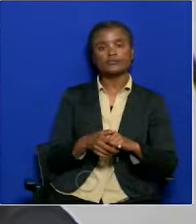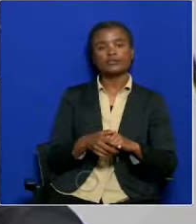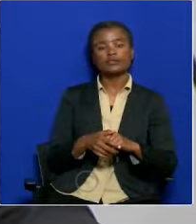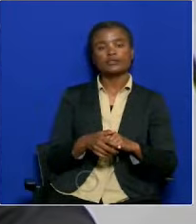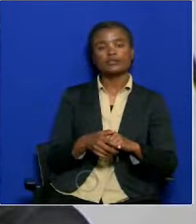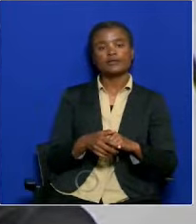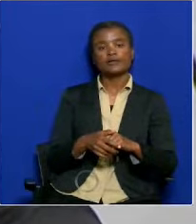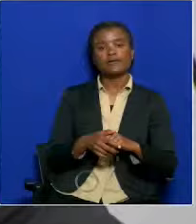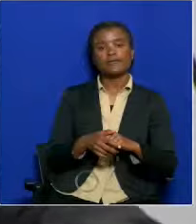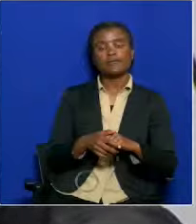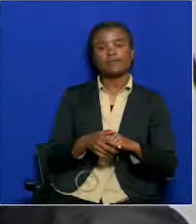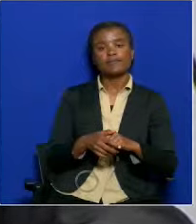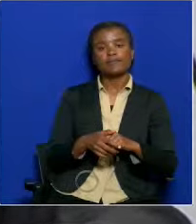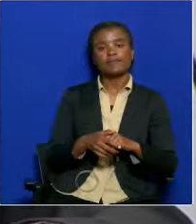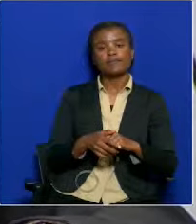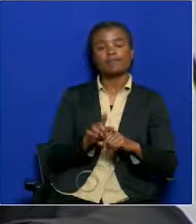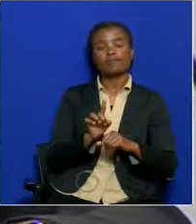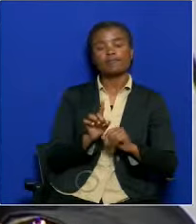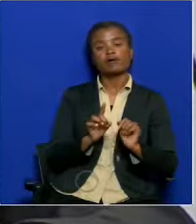page